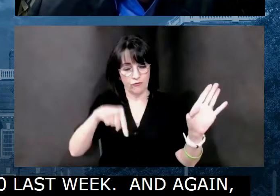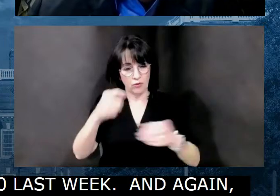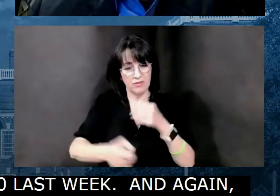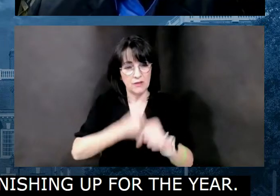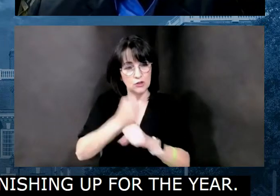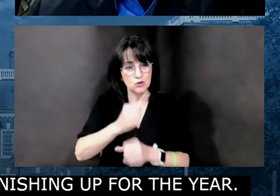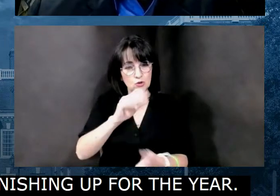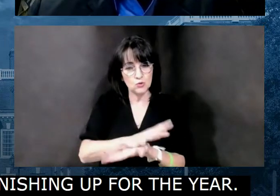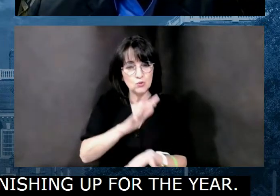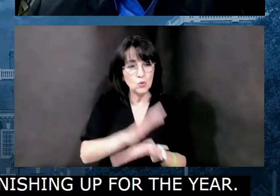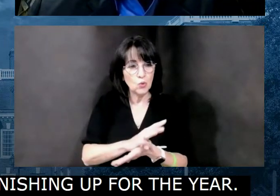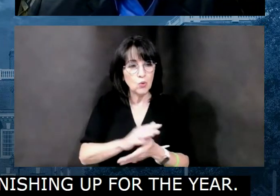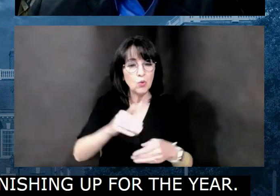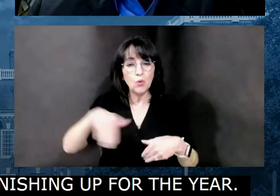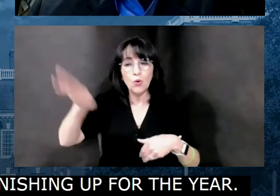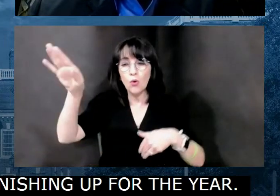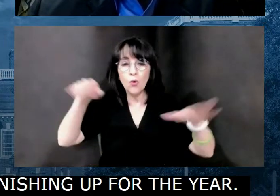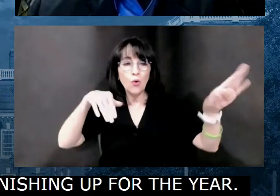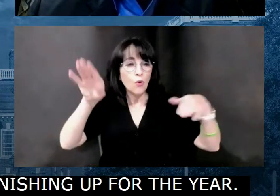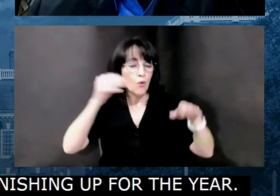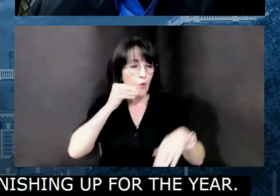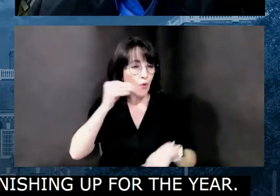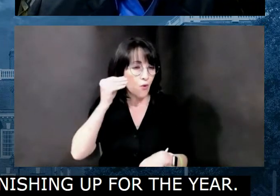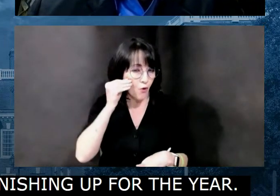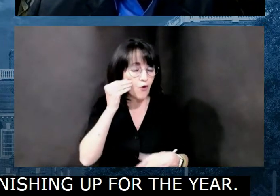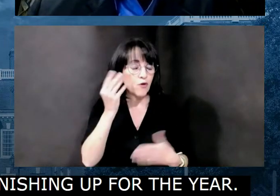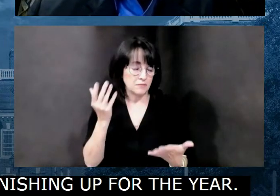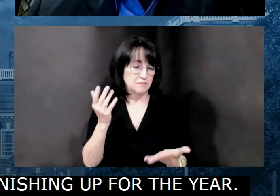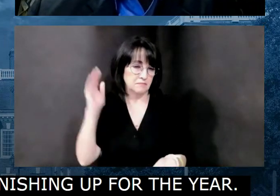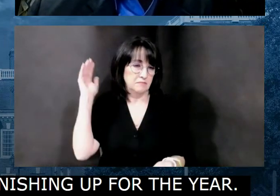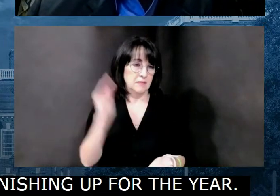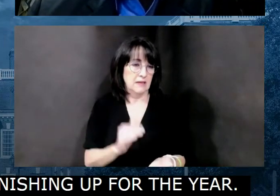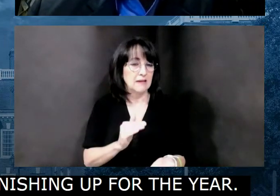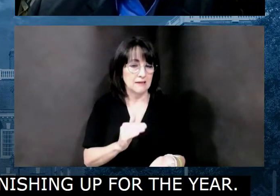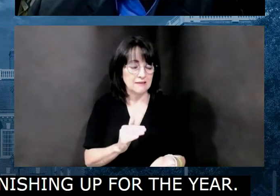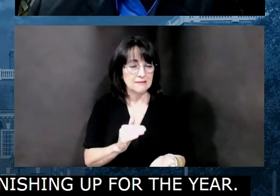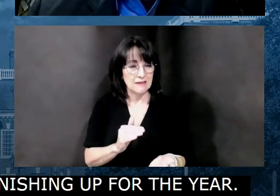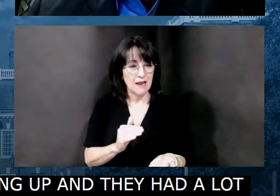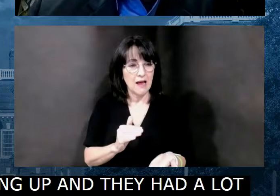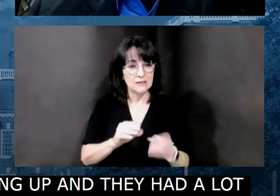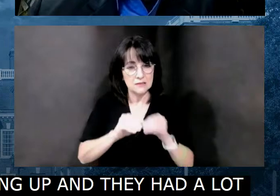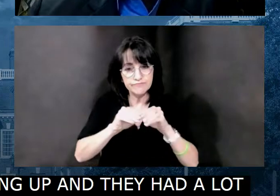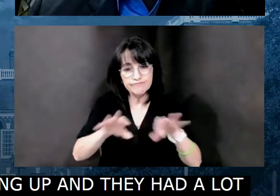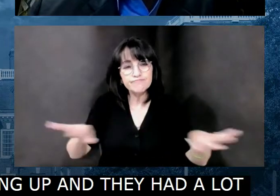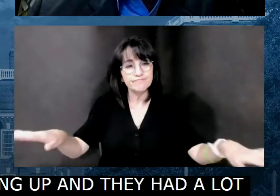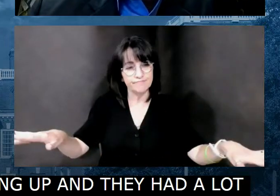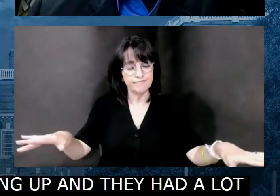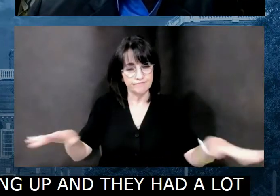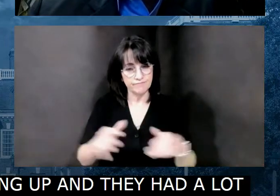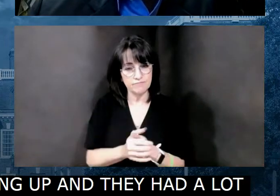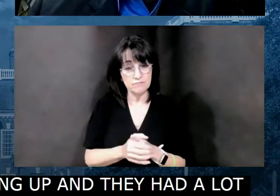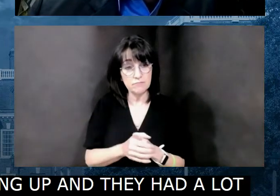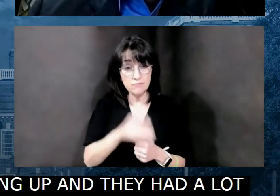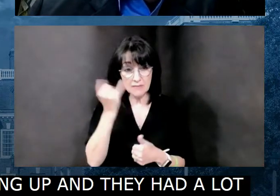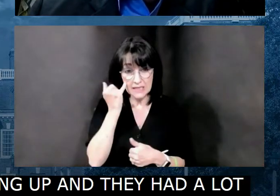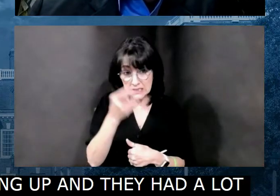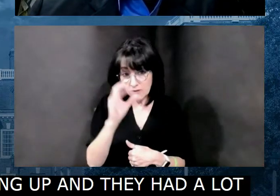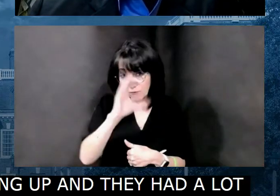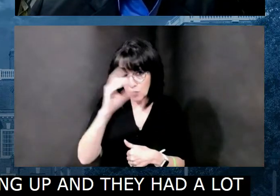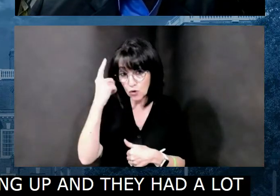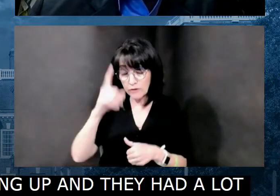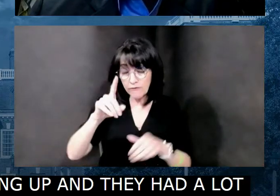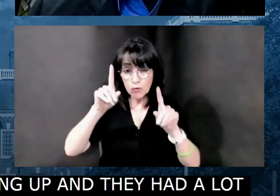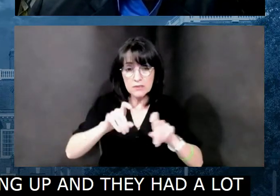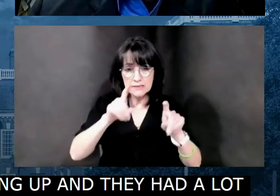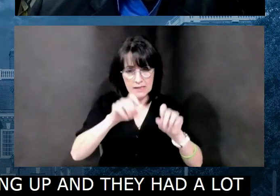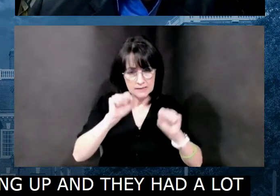So, however, go to de.gov/get tested to look at where the testing sites are around the state for the next week. On